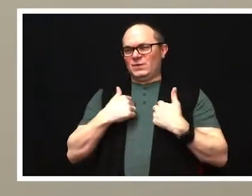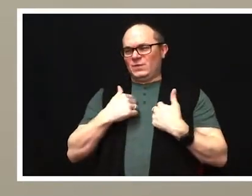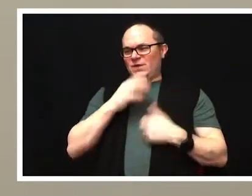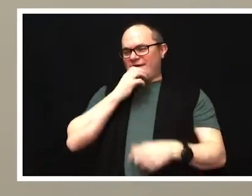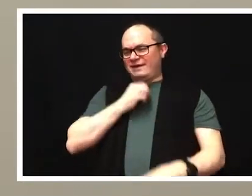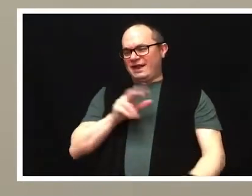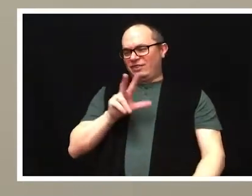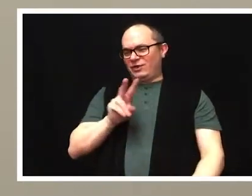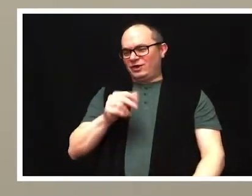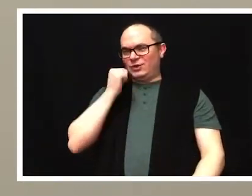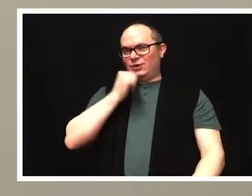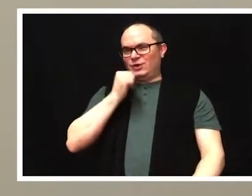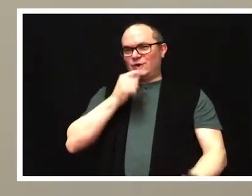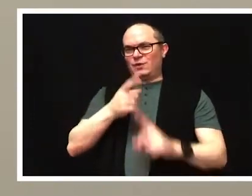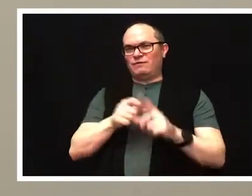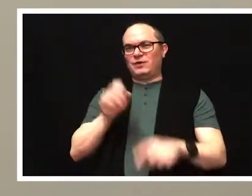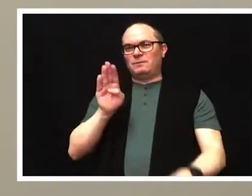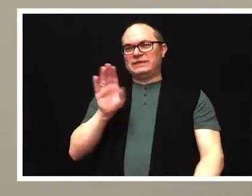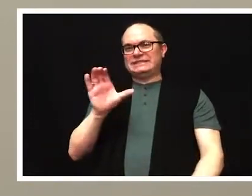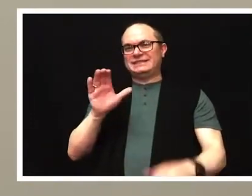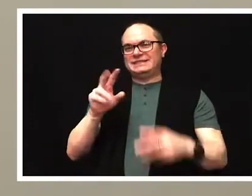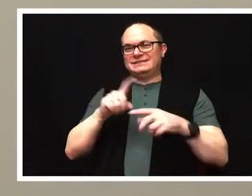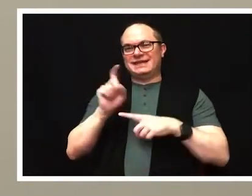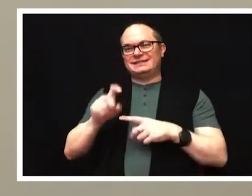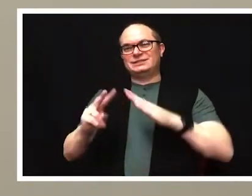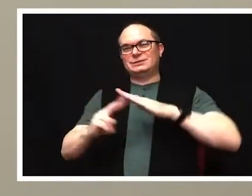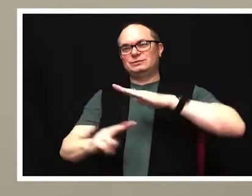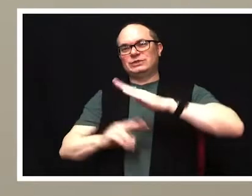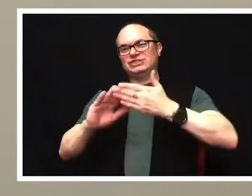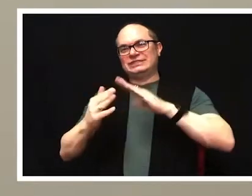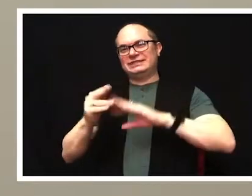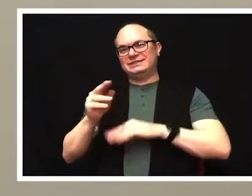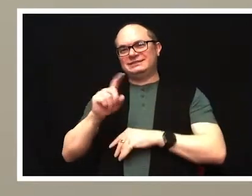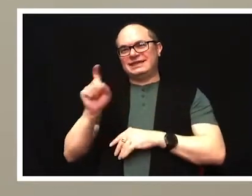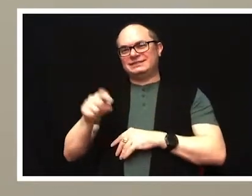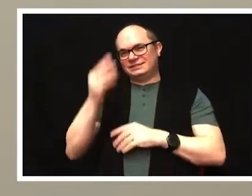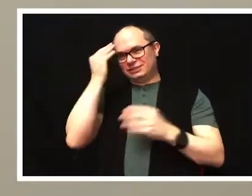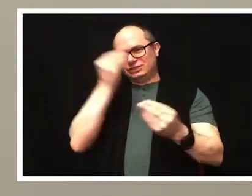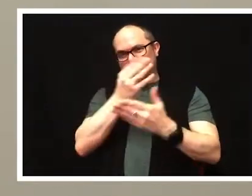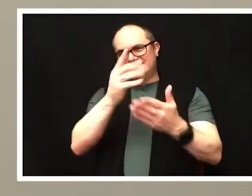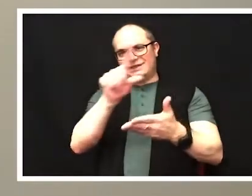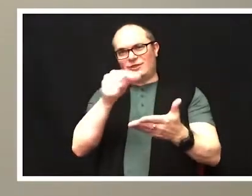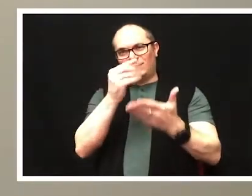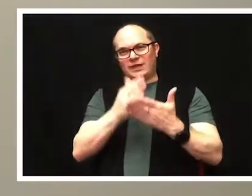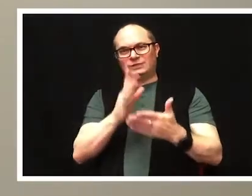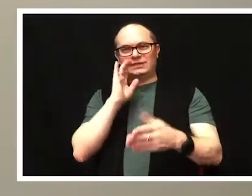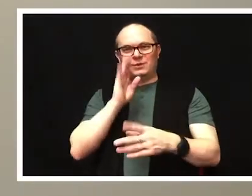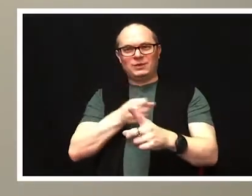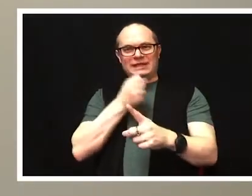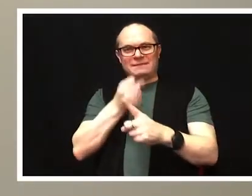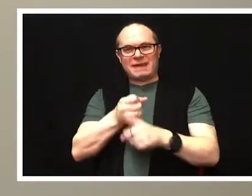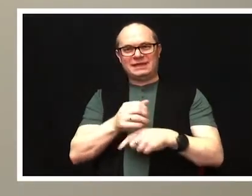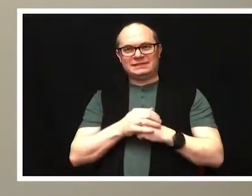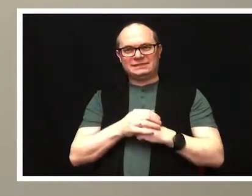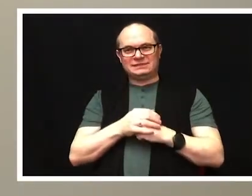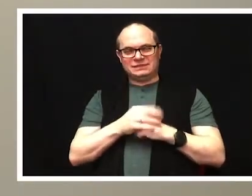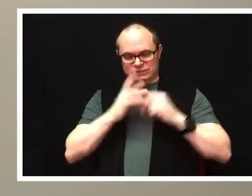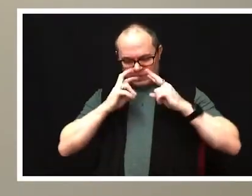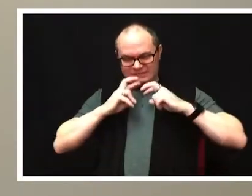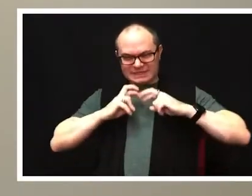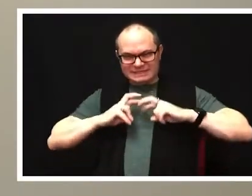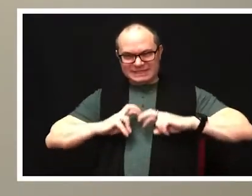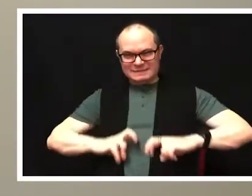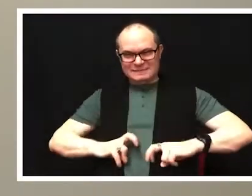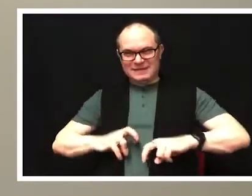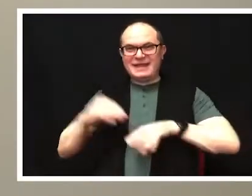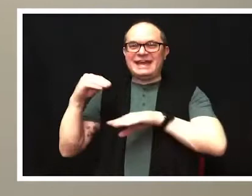bright-eyed 32-year-old gal from Bridge City, Texas, tell these graduates that would make an impact? Well, I dug deep and